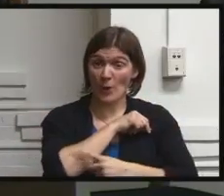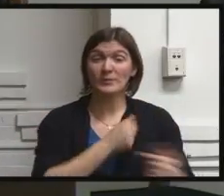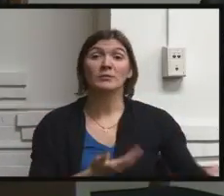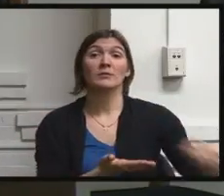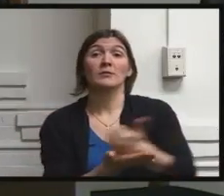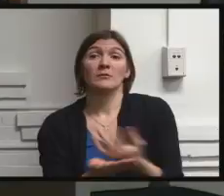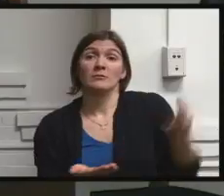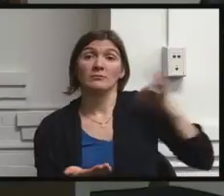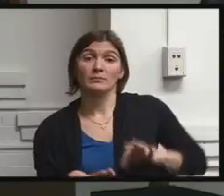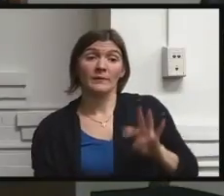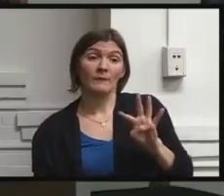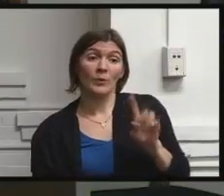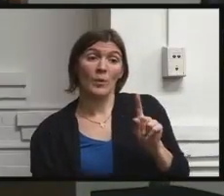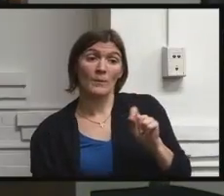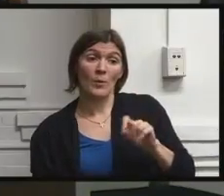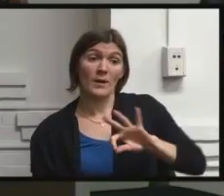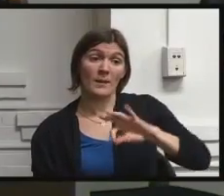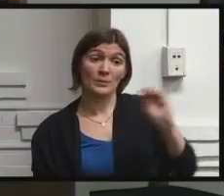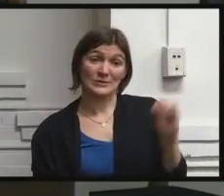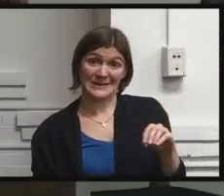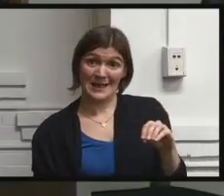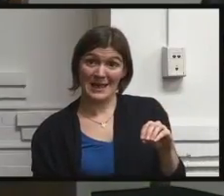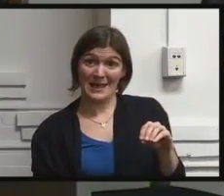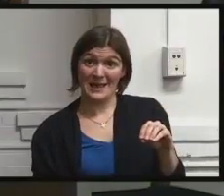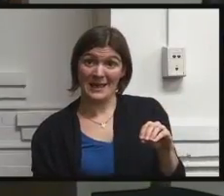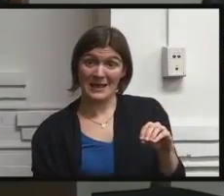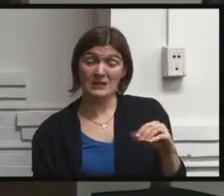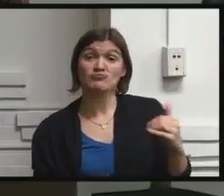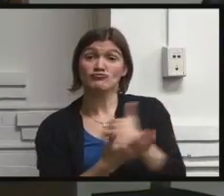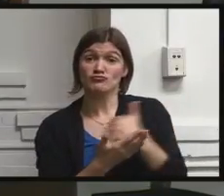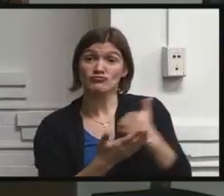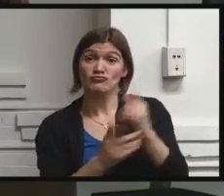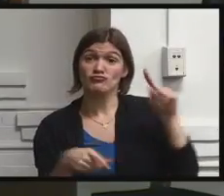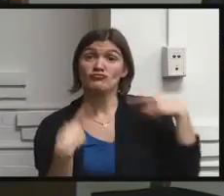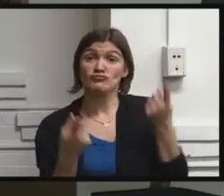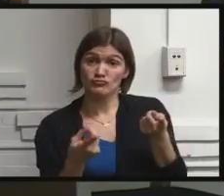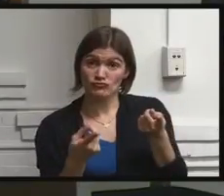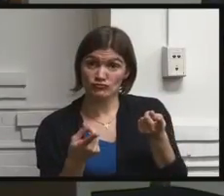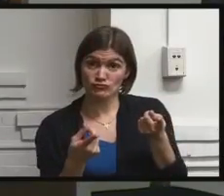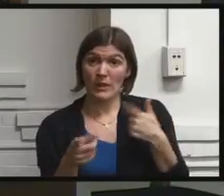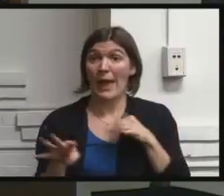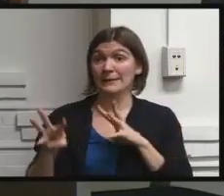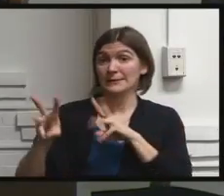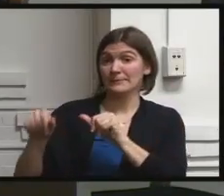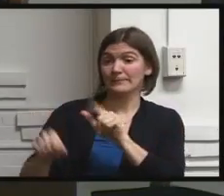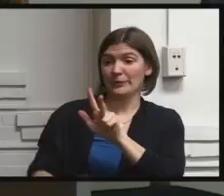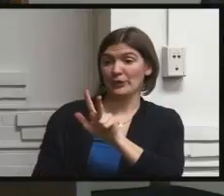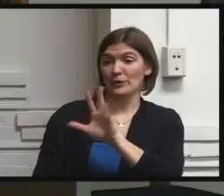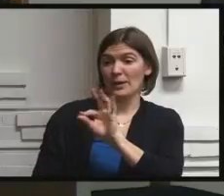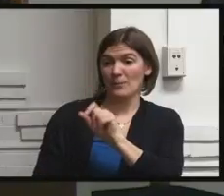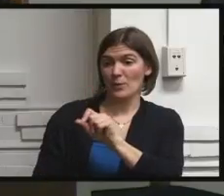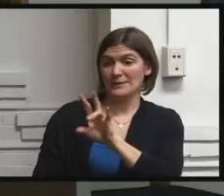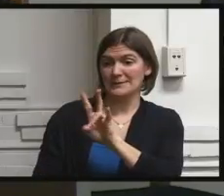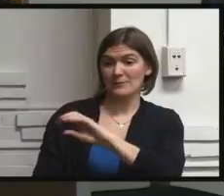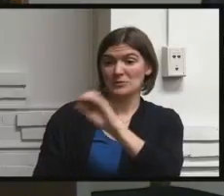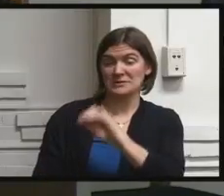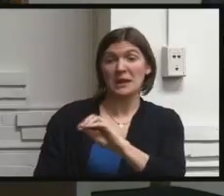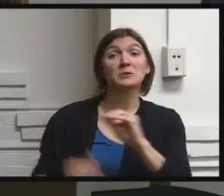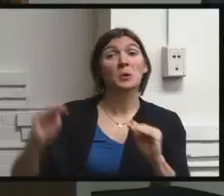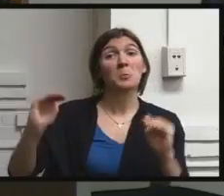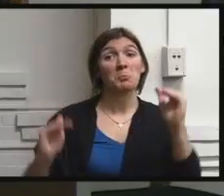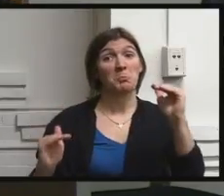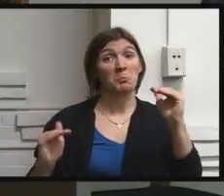were 41.9% of the annual revenues, and expenses that were